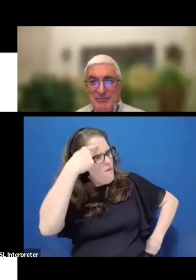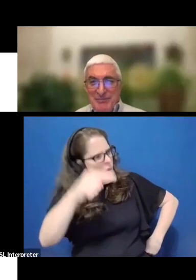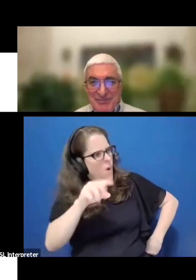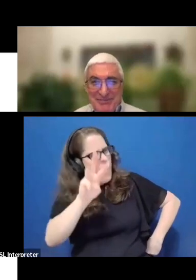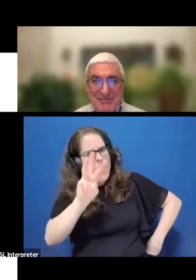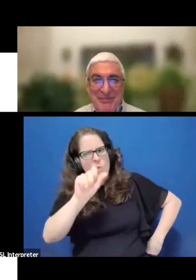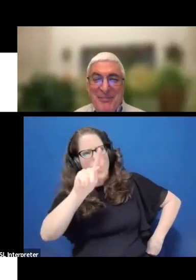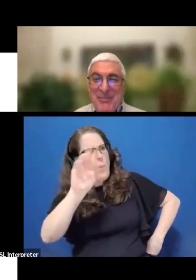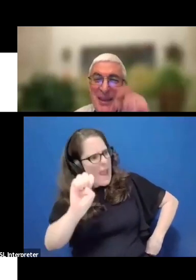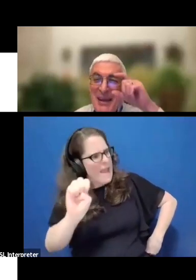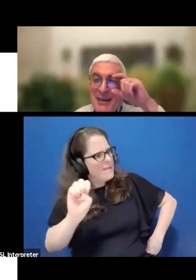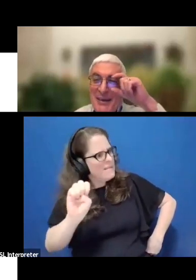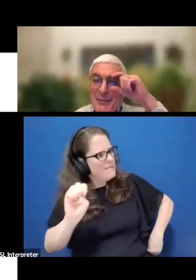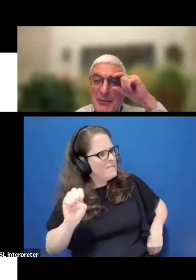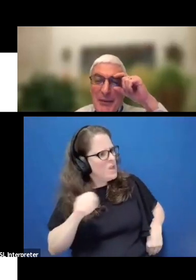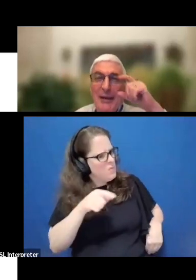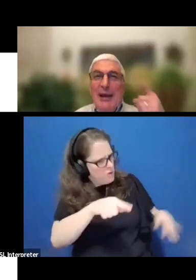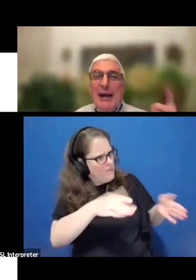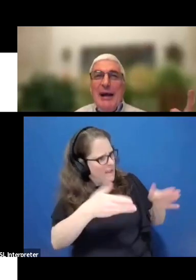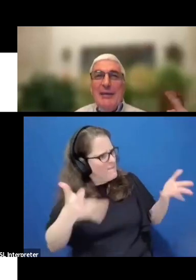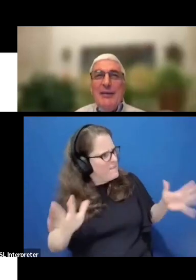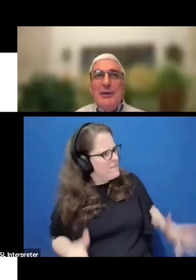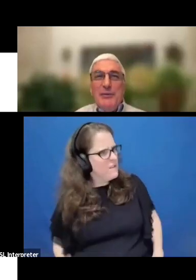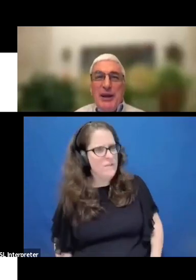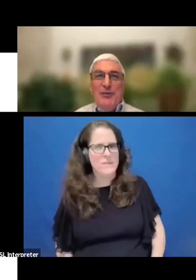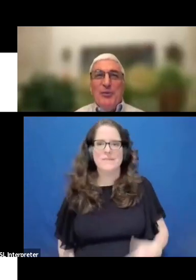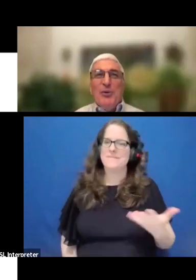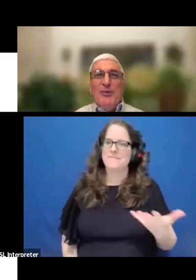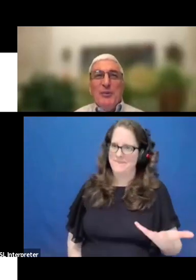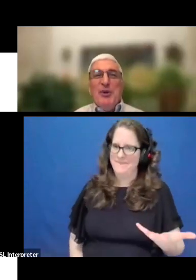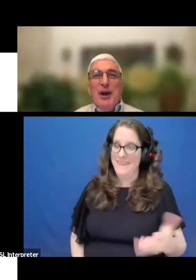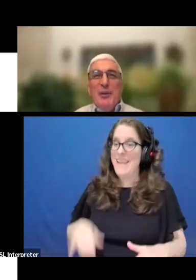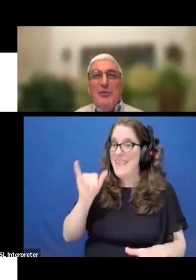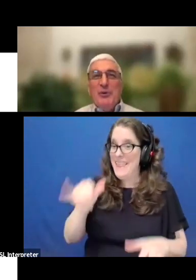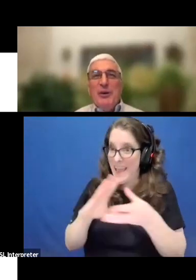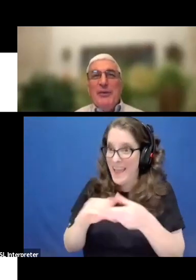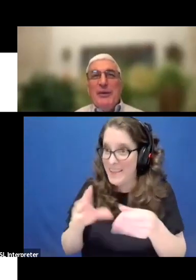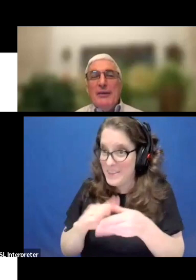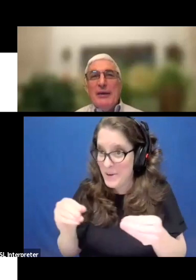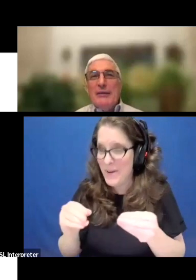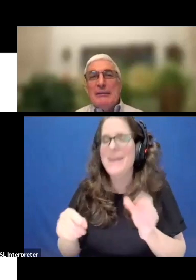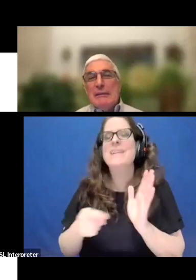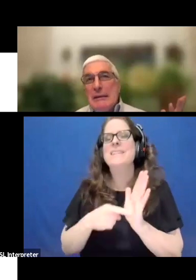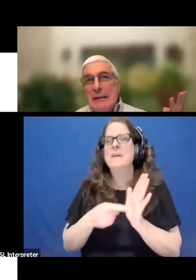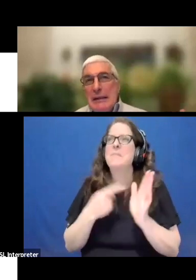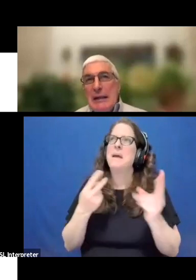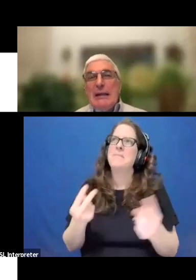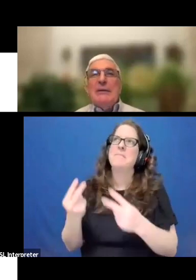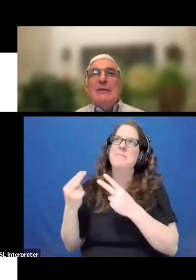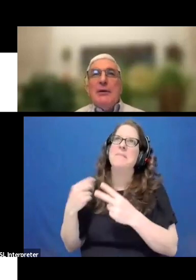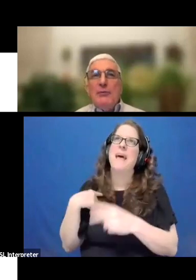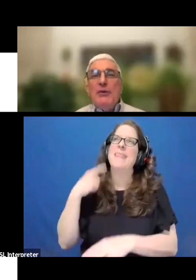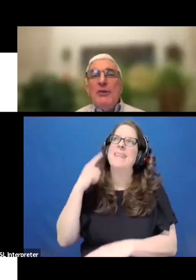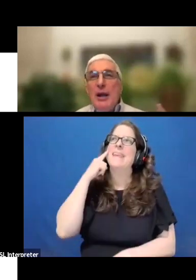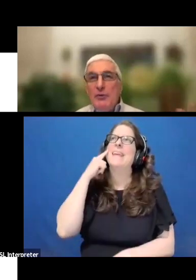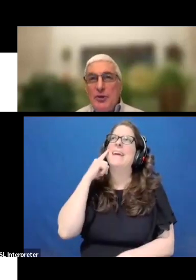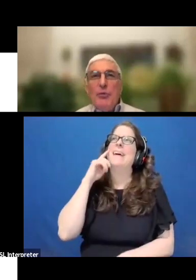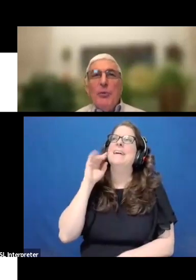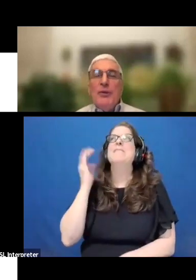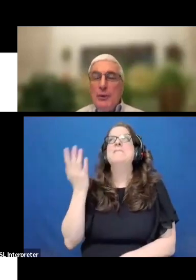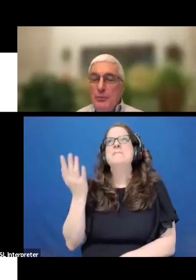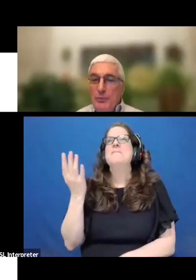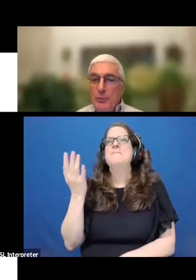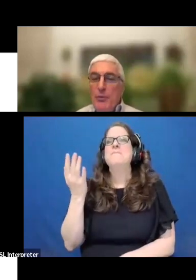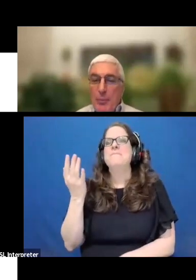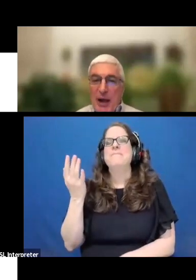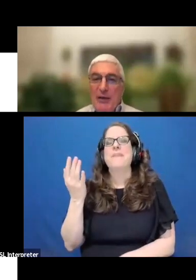wake." And I think of that story sometimes when I think that oftentimes just